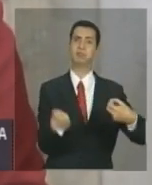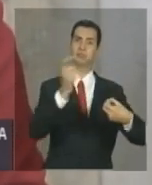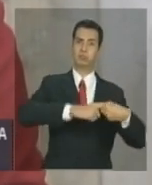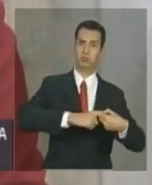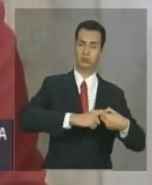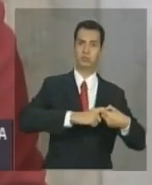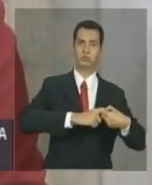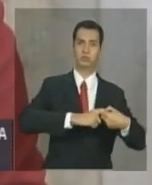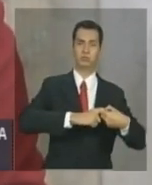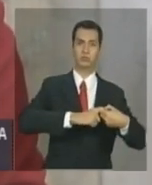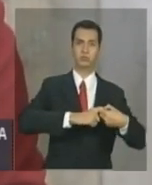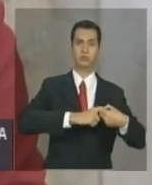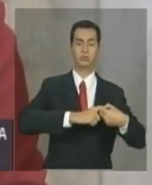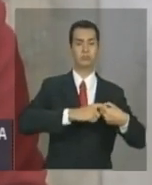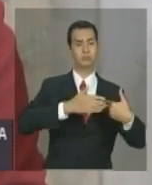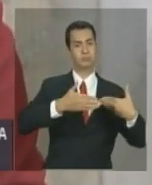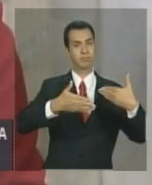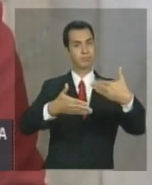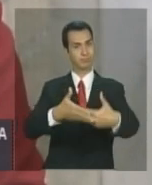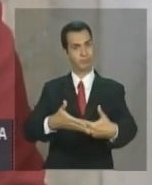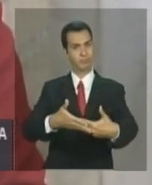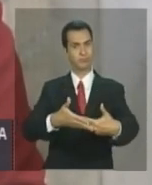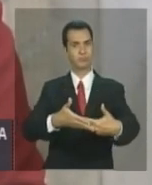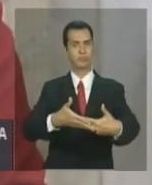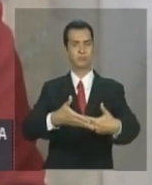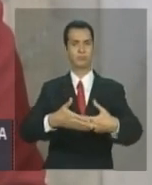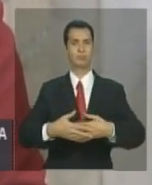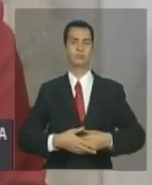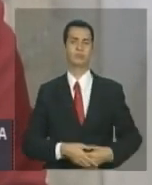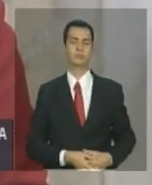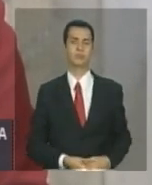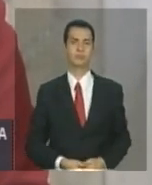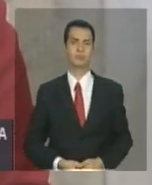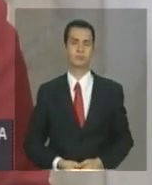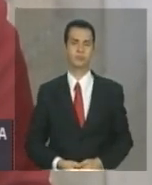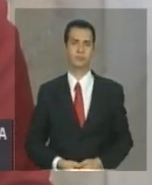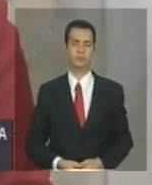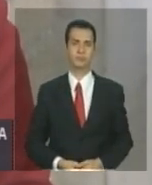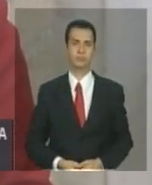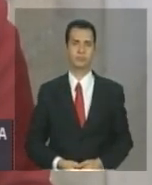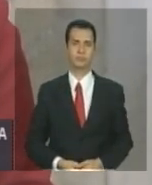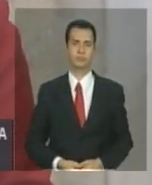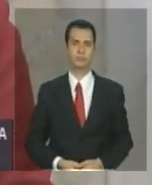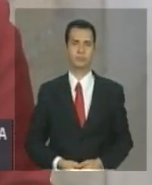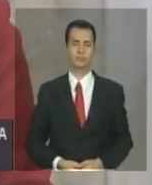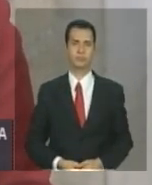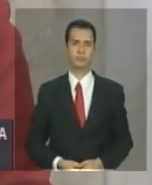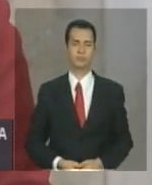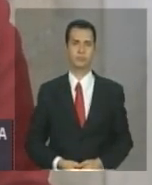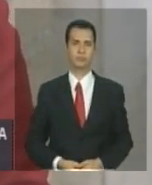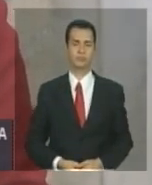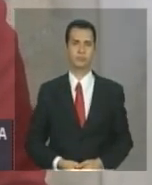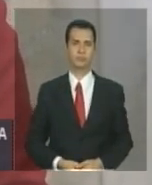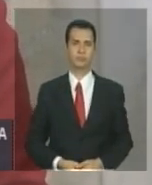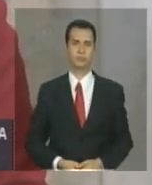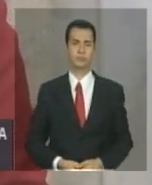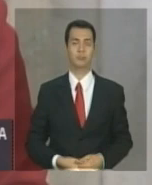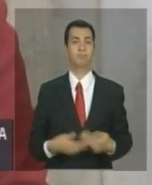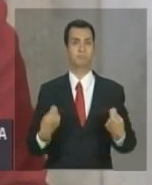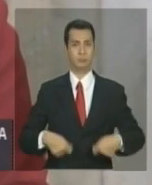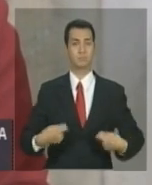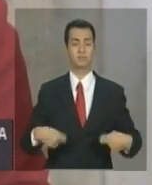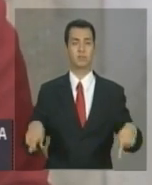bear in mind num horizonte de médio prazo, resumption of growth in the medium term future, passa